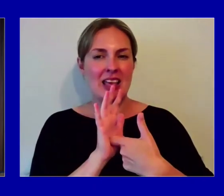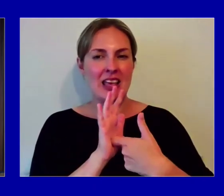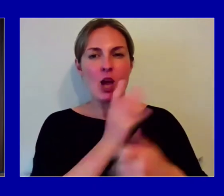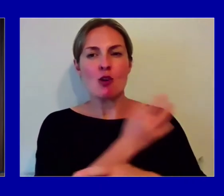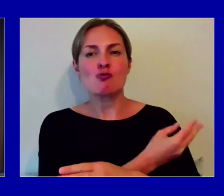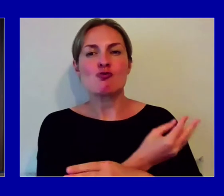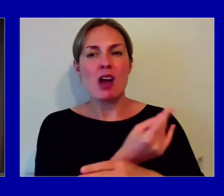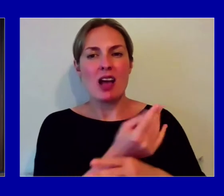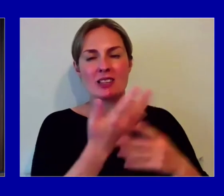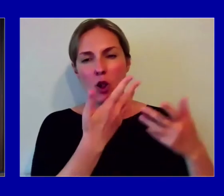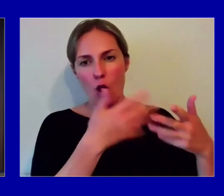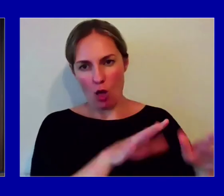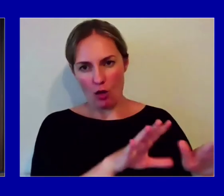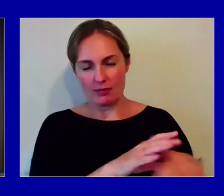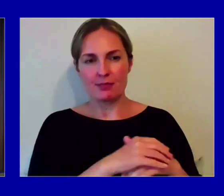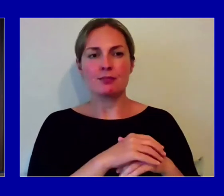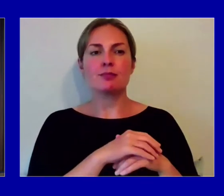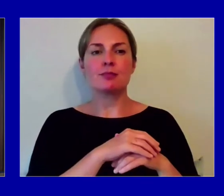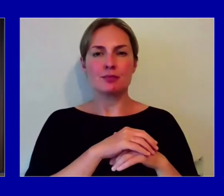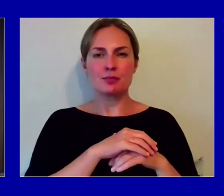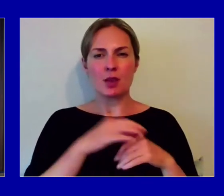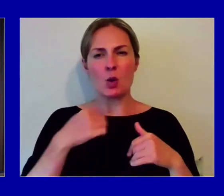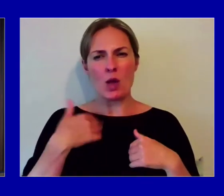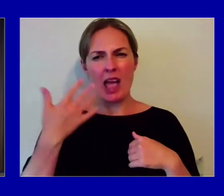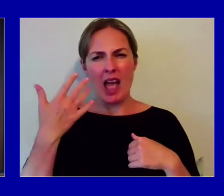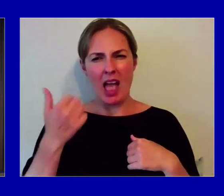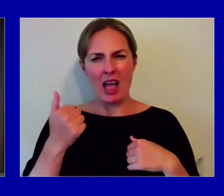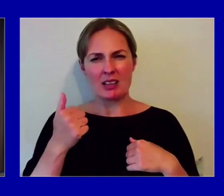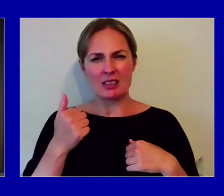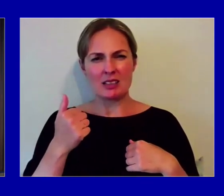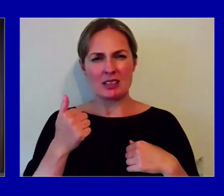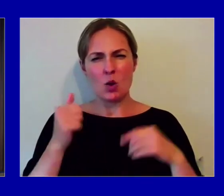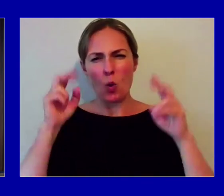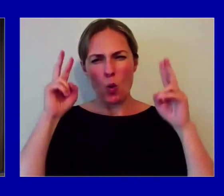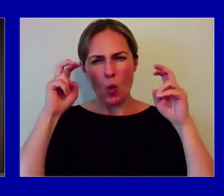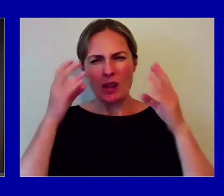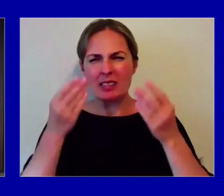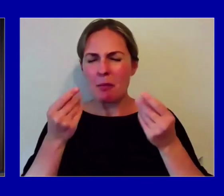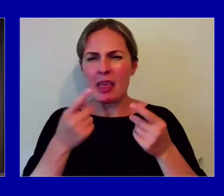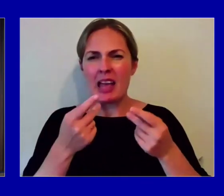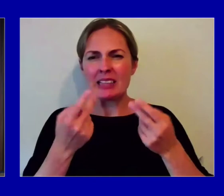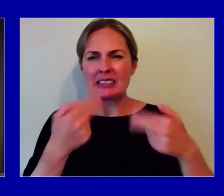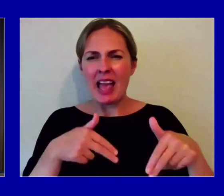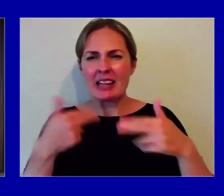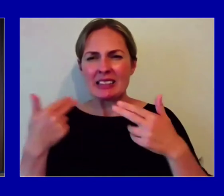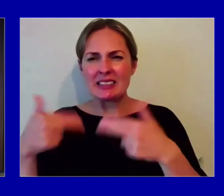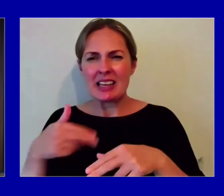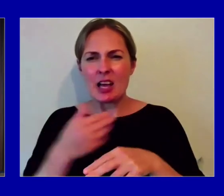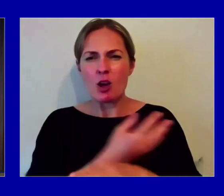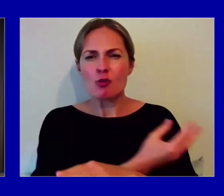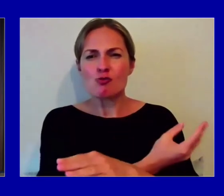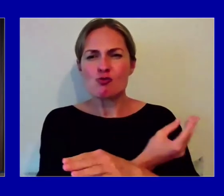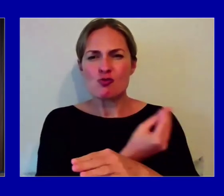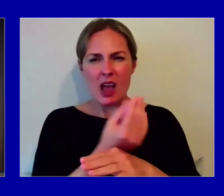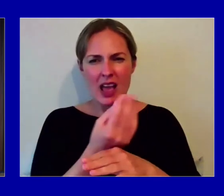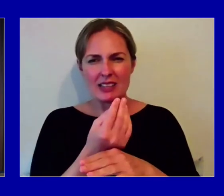depointies. Um, it was a minority plant on our farm. It became